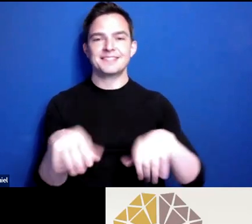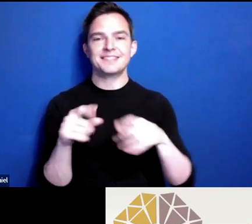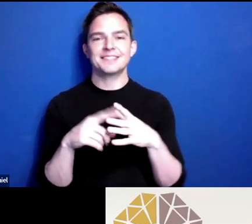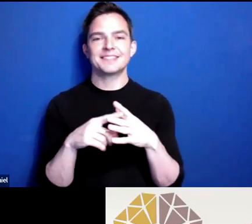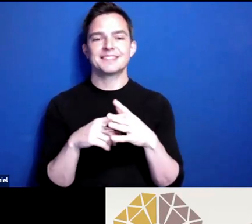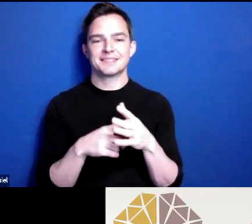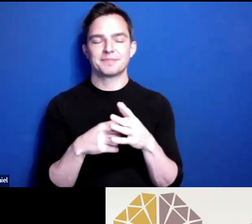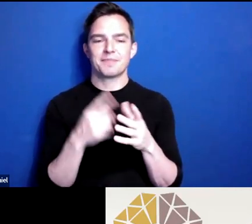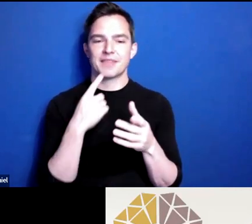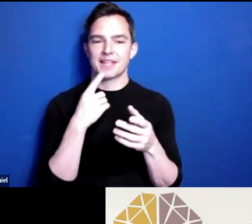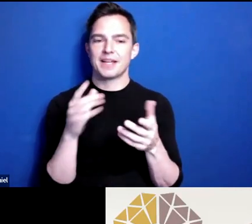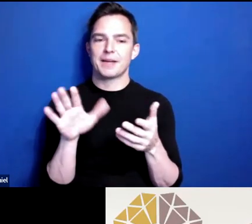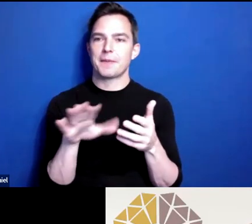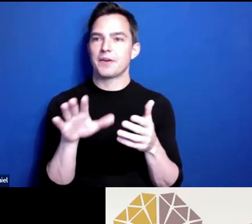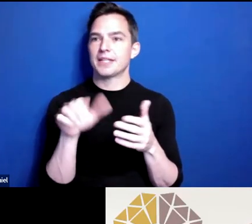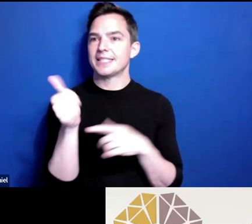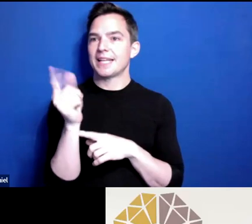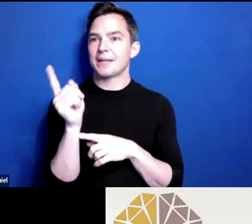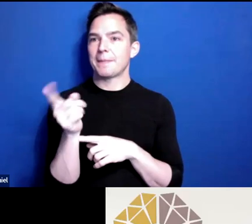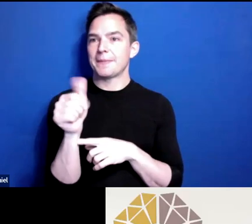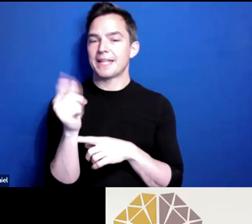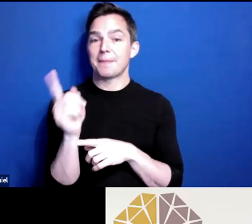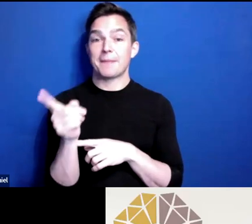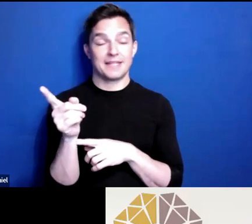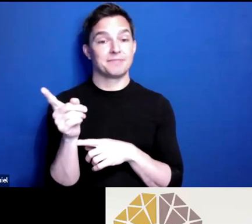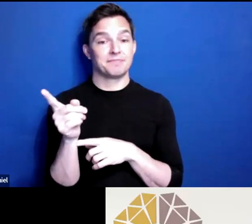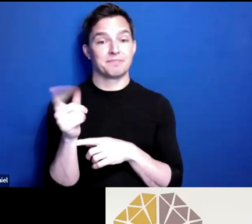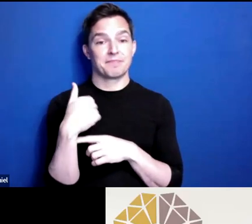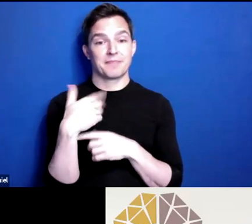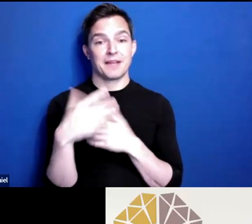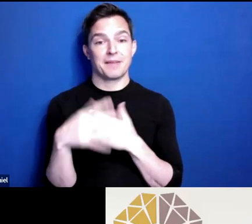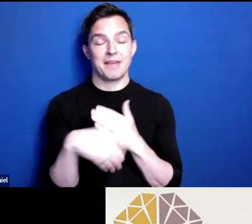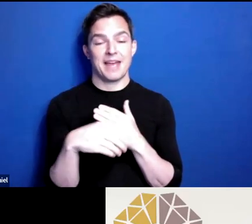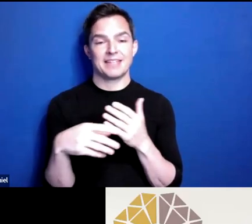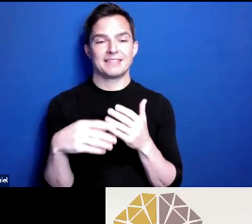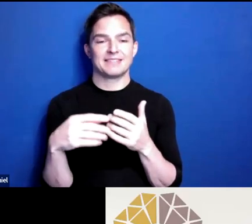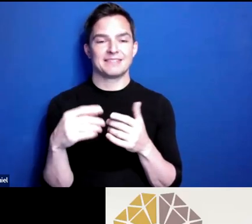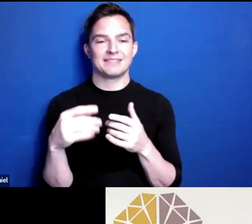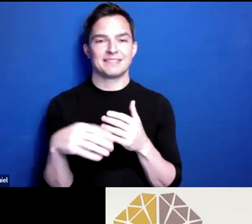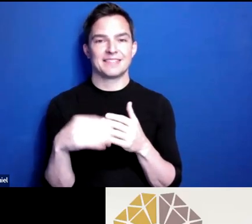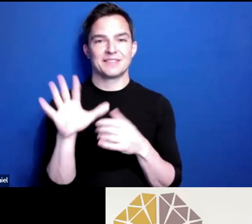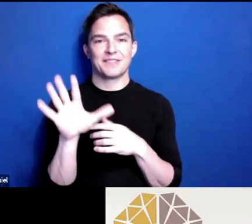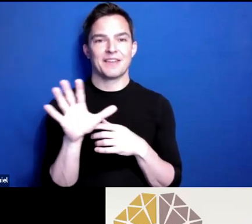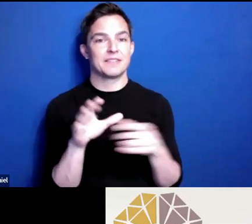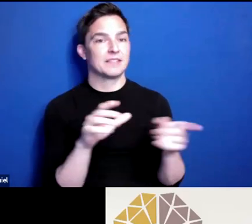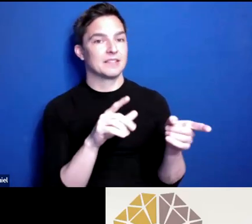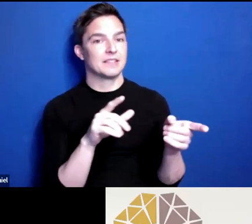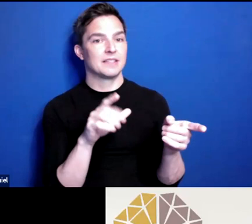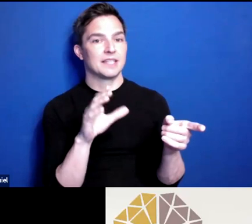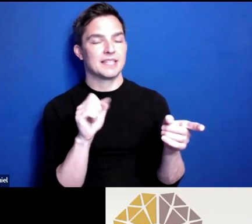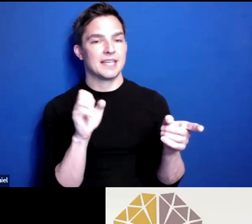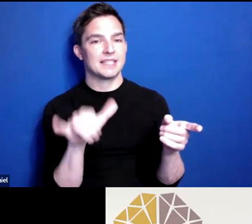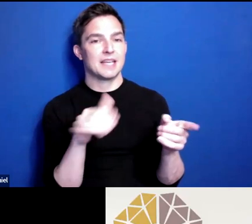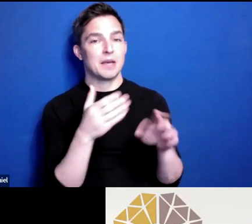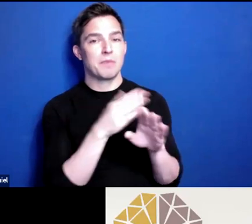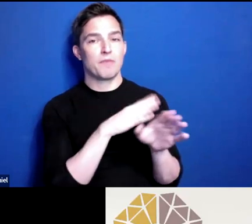initiative to say, how about 10 minutes? Because I'm just adding an extra 5. Levon, Yes, Kate. before you